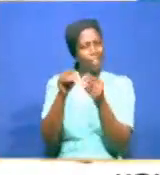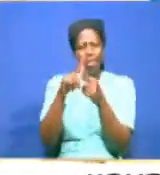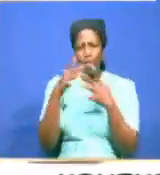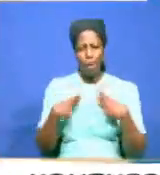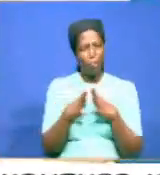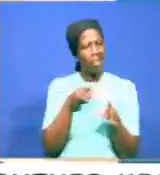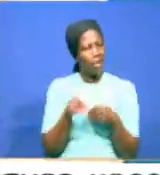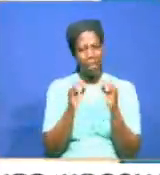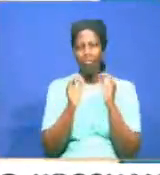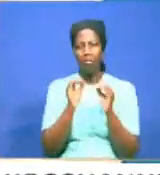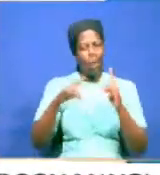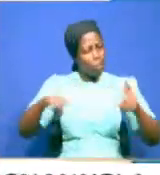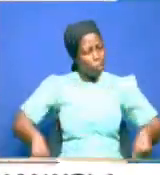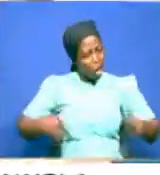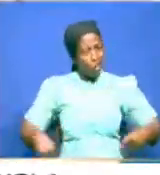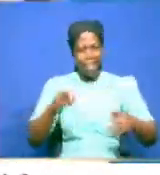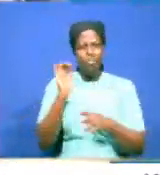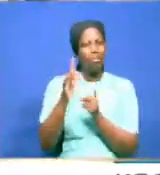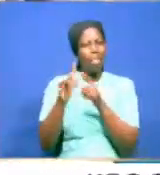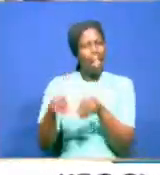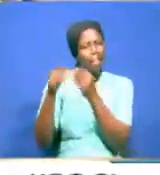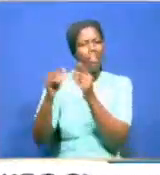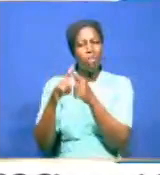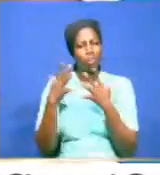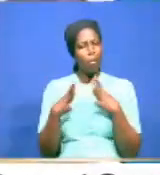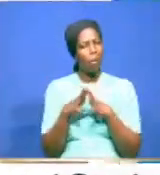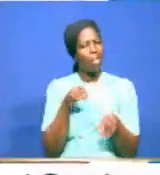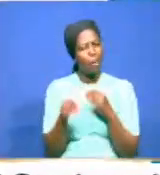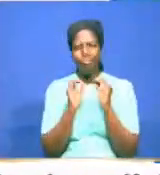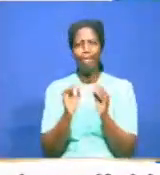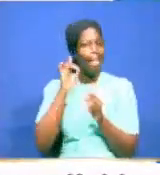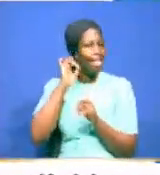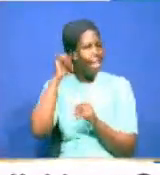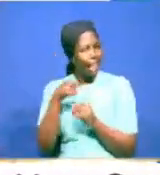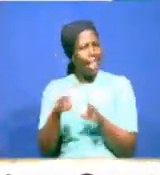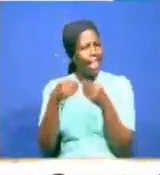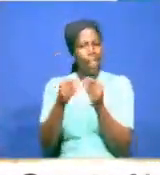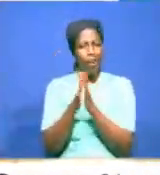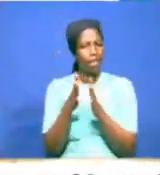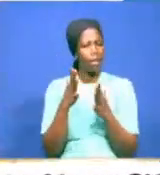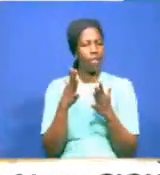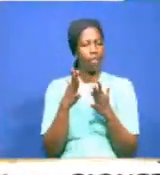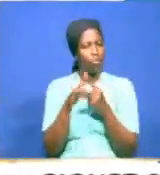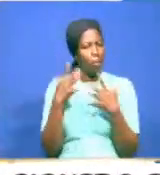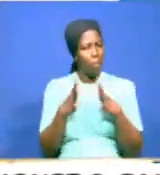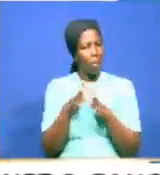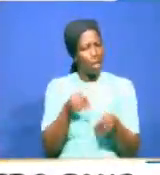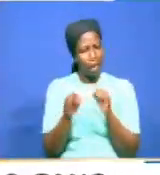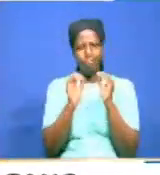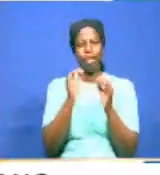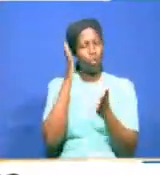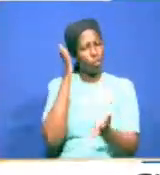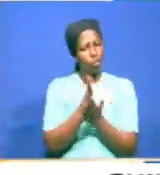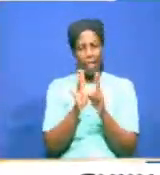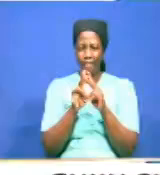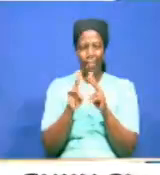comes to wheelchairs, yes. they're not given to PWDs. When it comes to hearing aids, they're not given to PWDs, and yet yes. they're very expensive. Indeed. So there's need